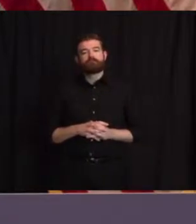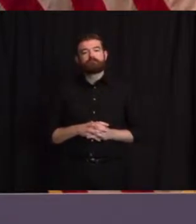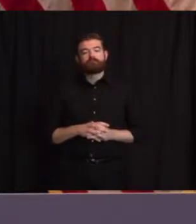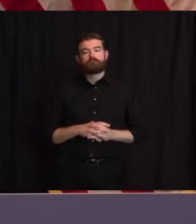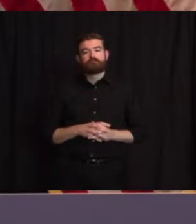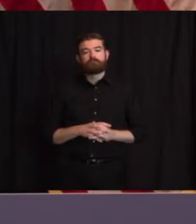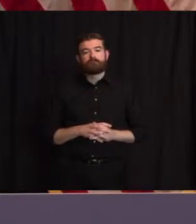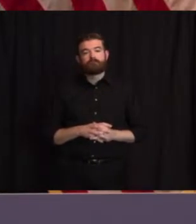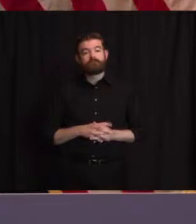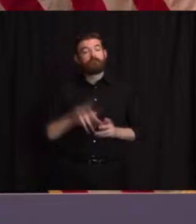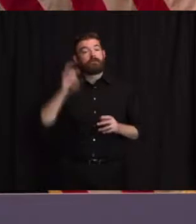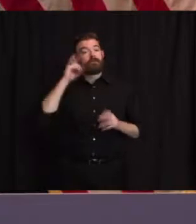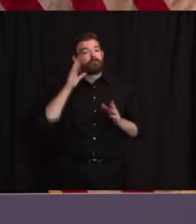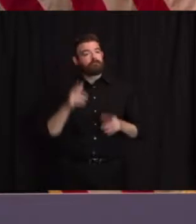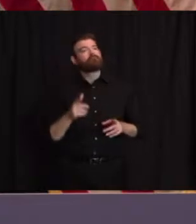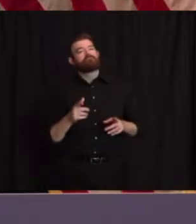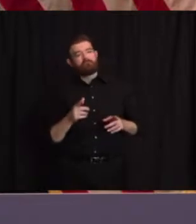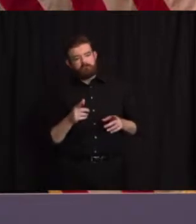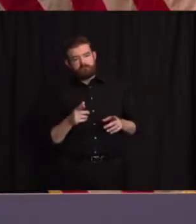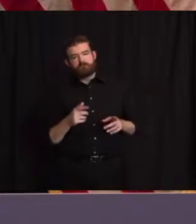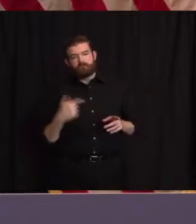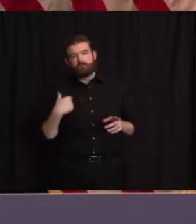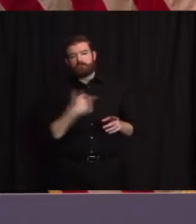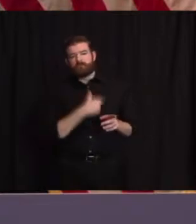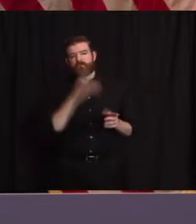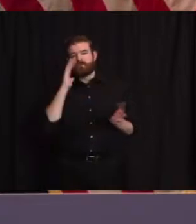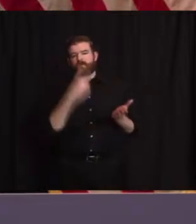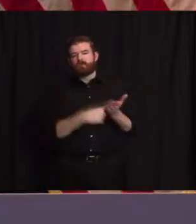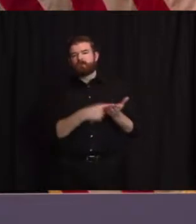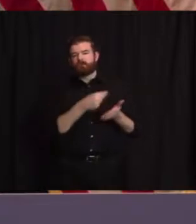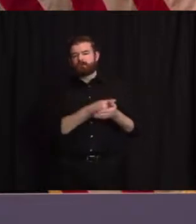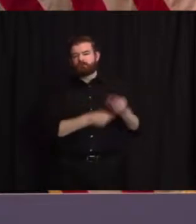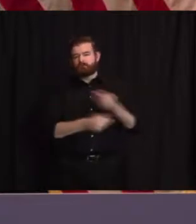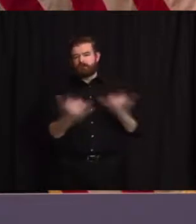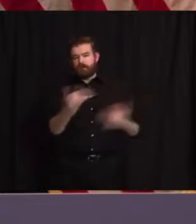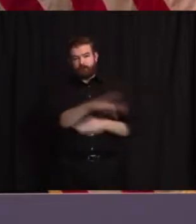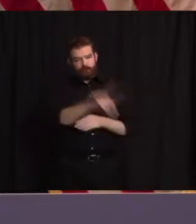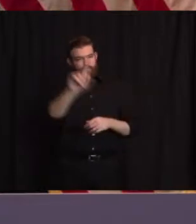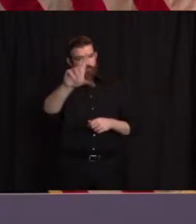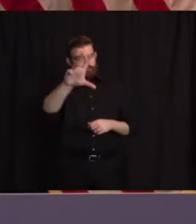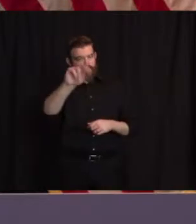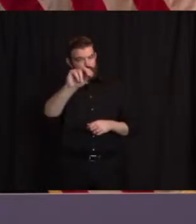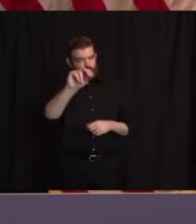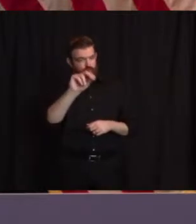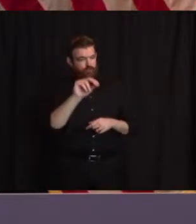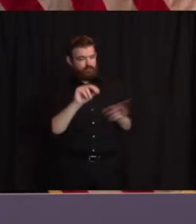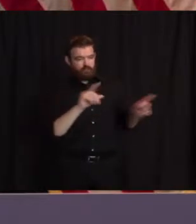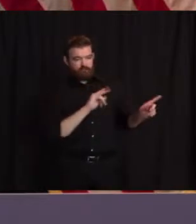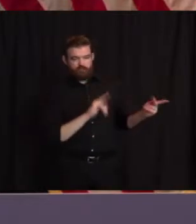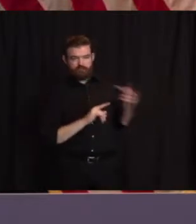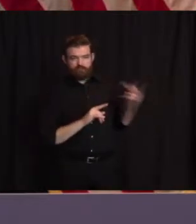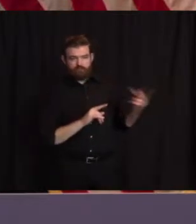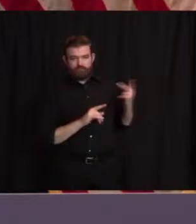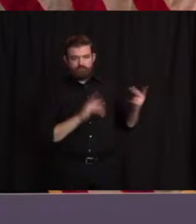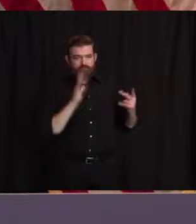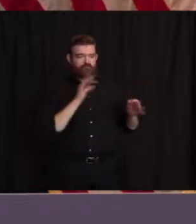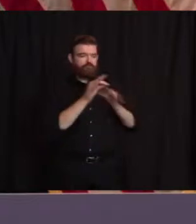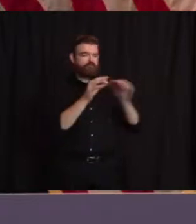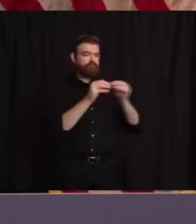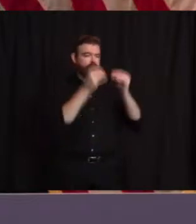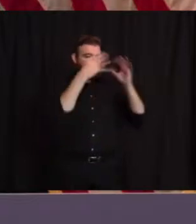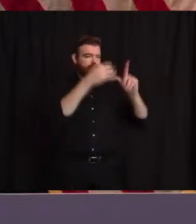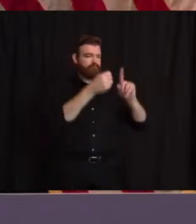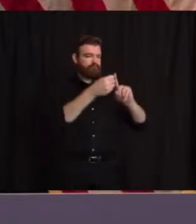So you may want to look at that and come back to us after that. Thank you very much. Good to see you. Elise, nice to see you. Nice to see